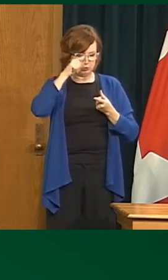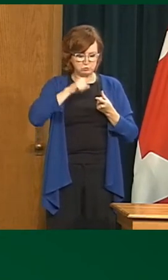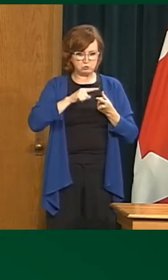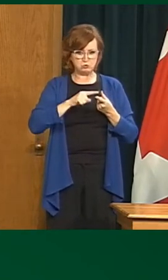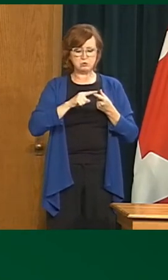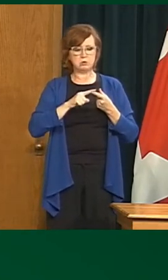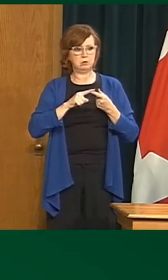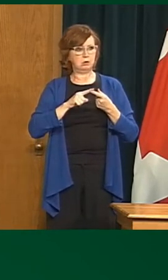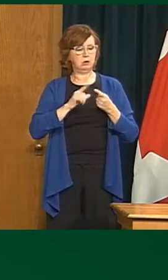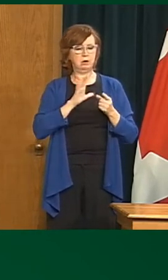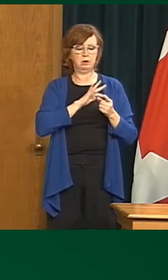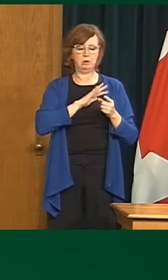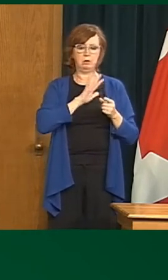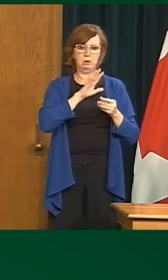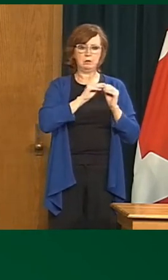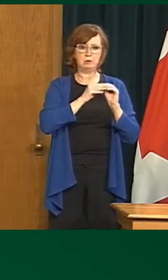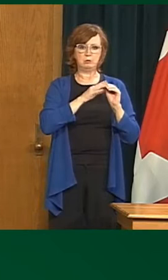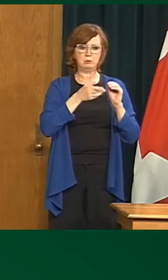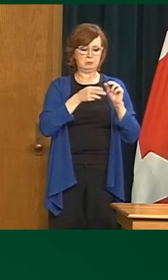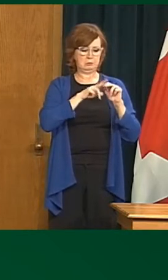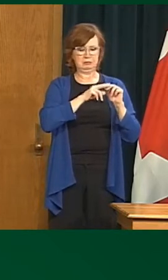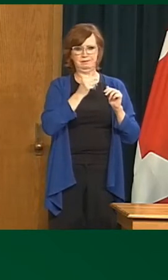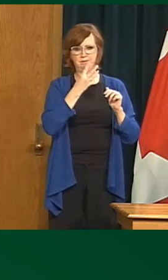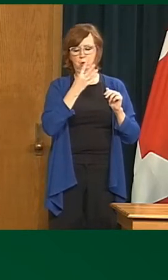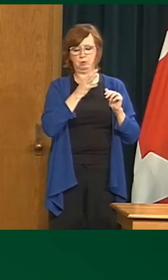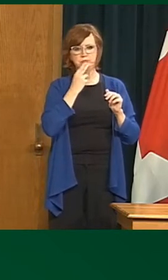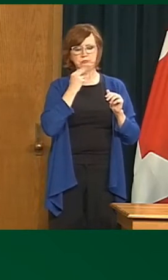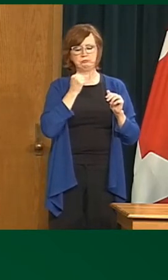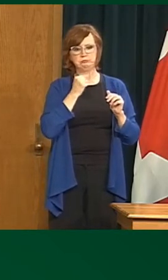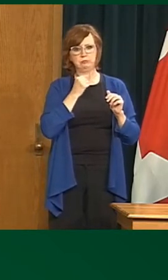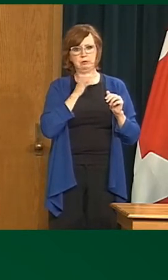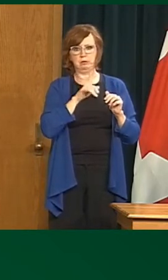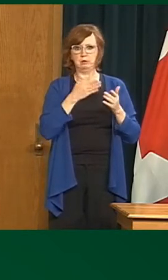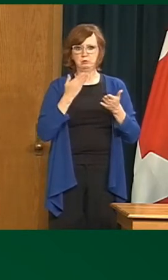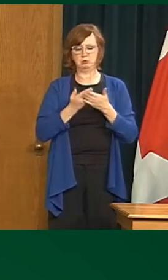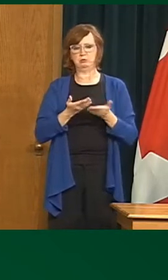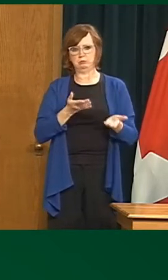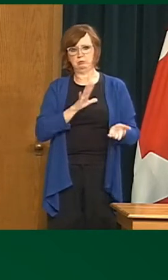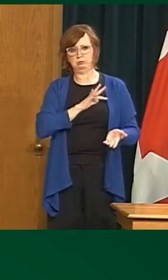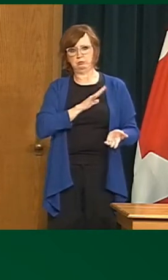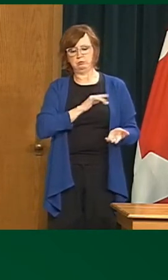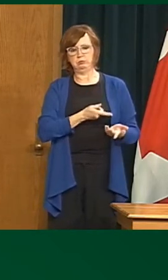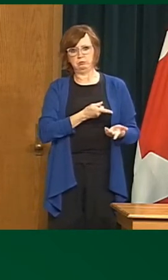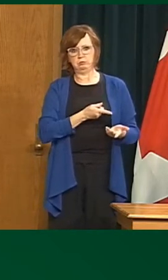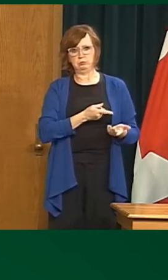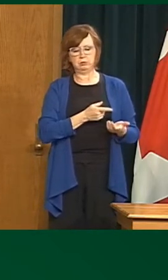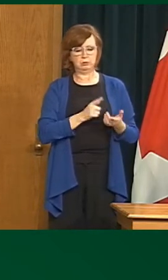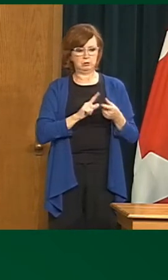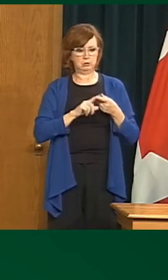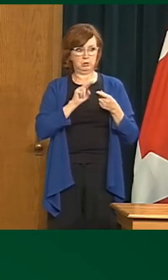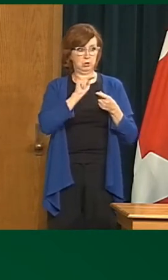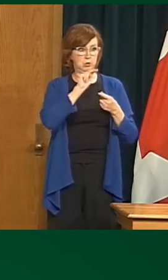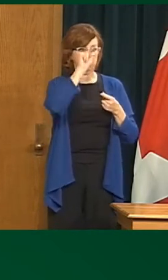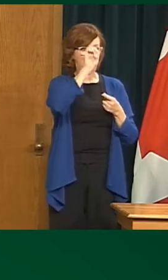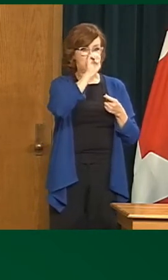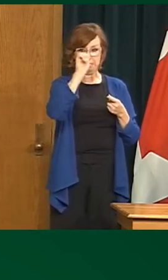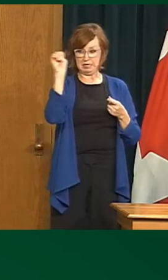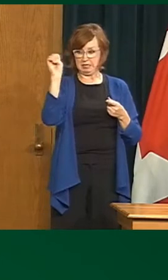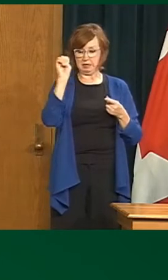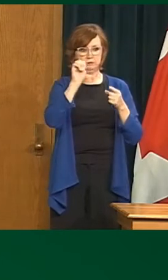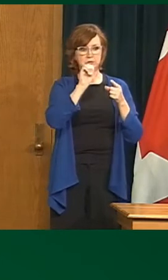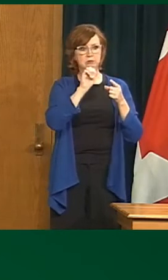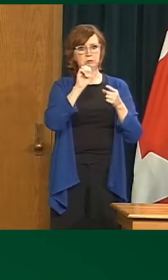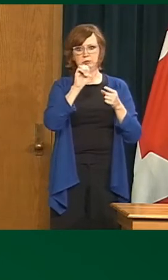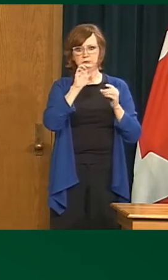that there are, for all intents and purposes, not I believe any active cases in the northeast or the central areas of the northern part